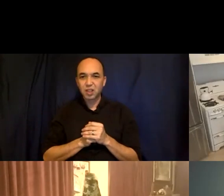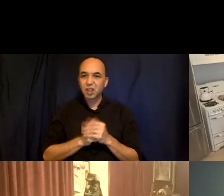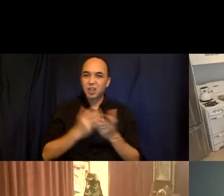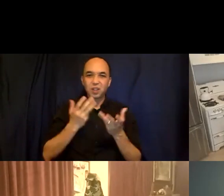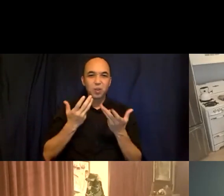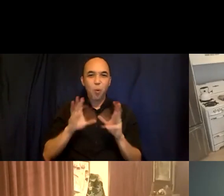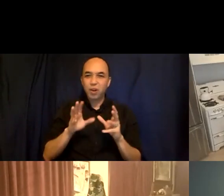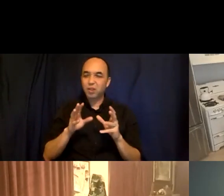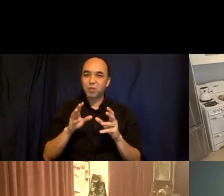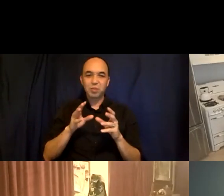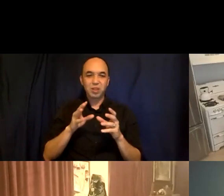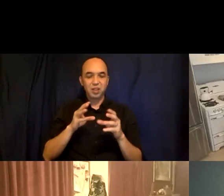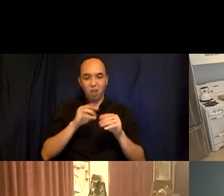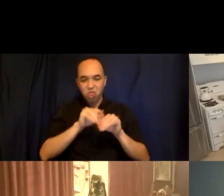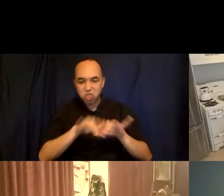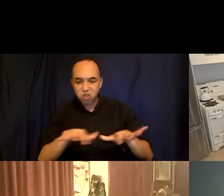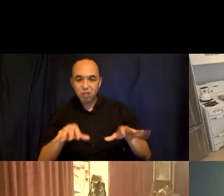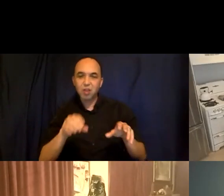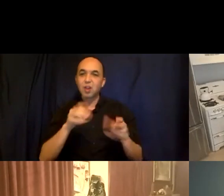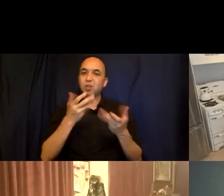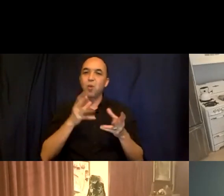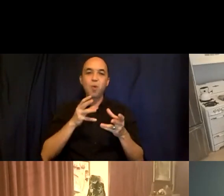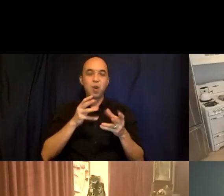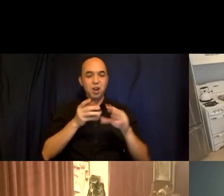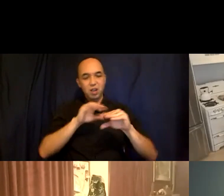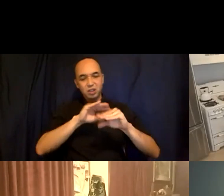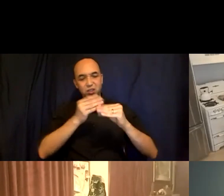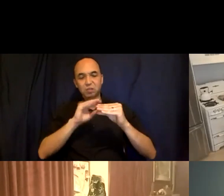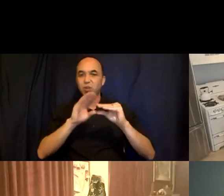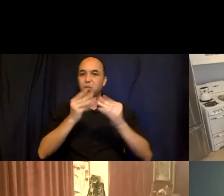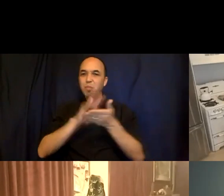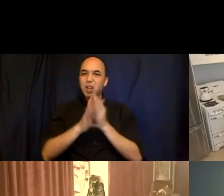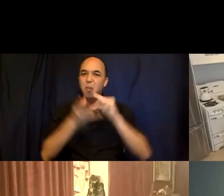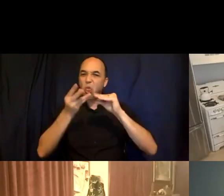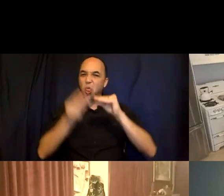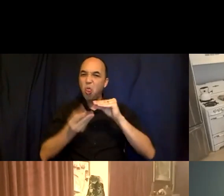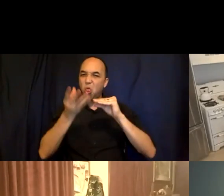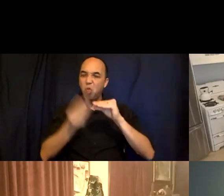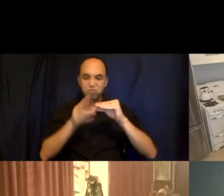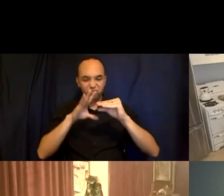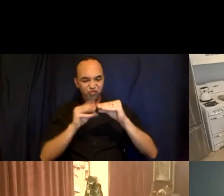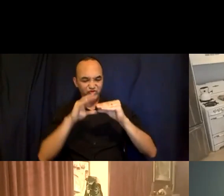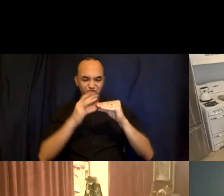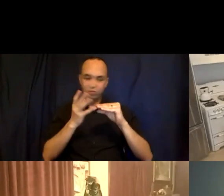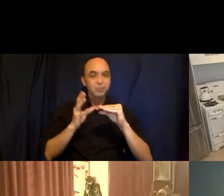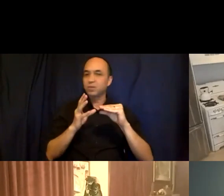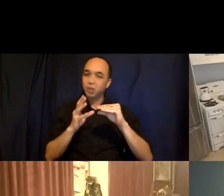run off or make your pastry soggy. So yeah, we're just gonna put this in here. And the reason I wanted to add food coloring